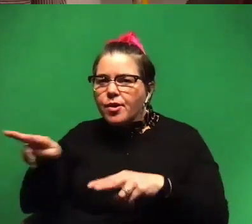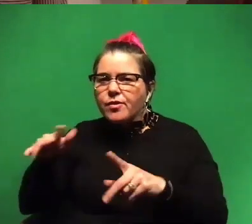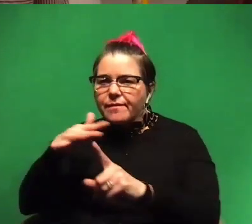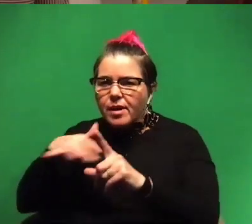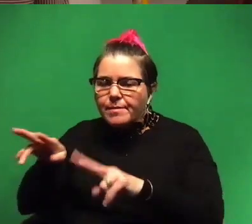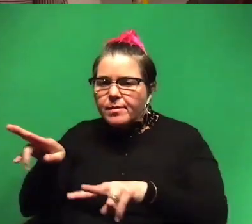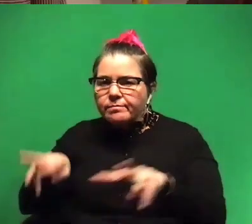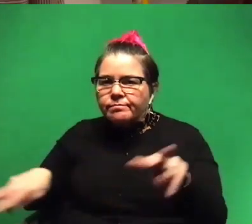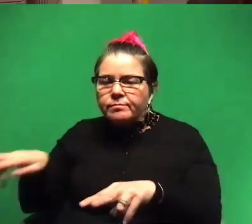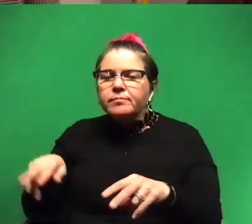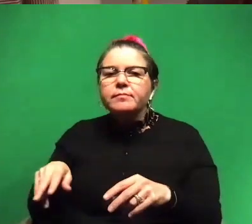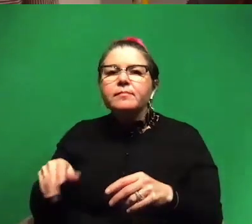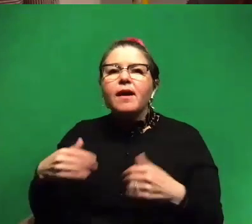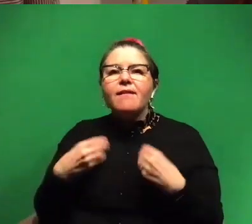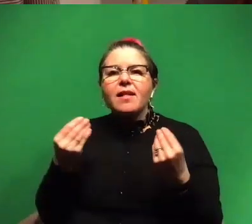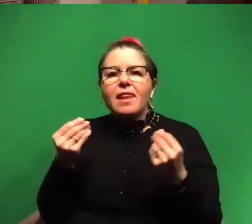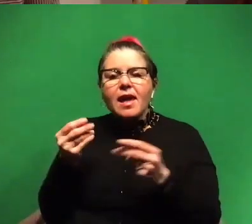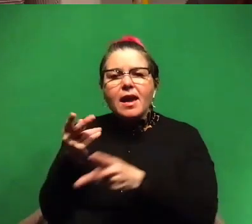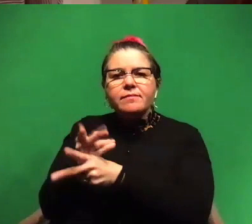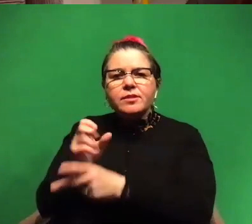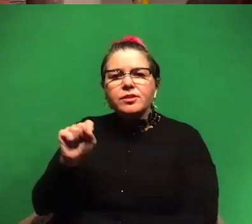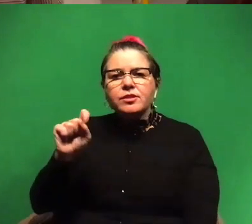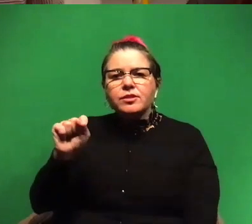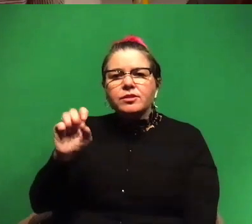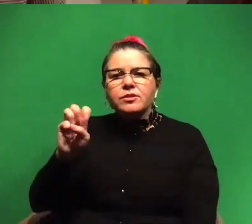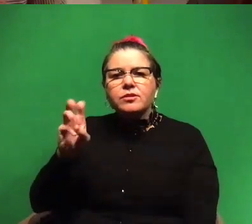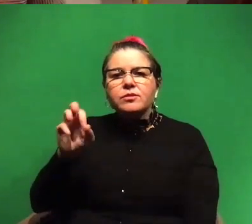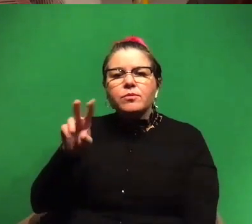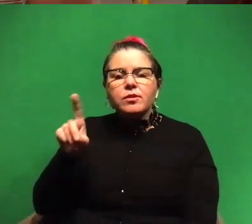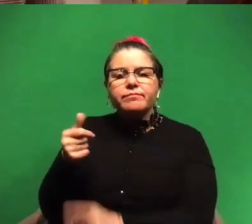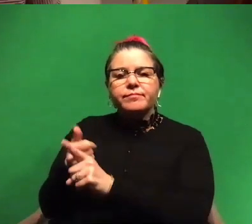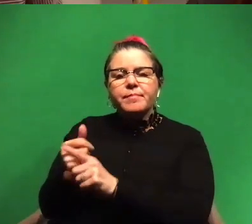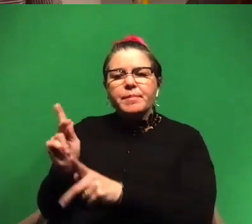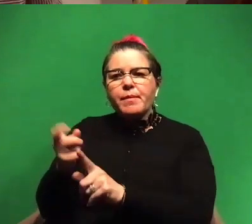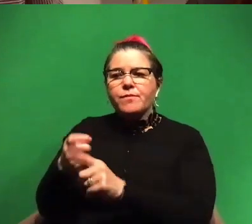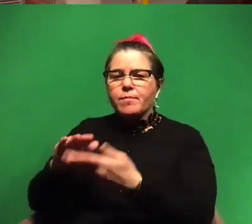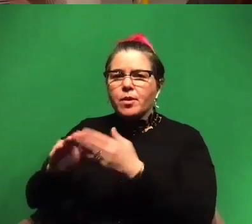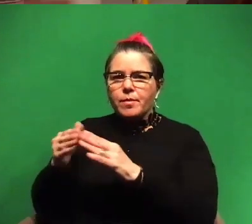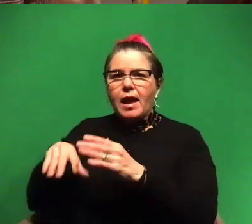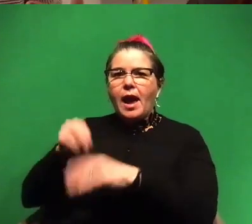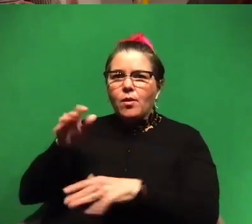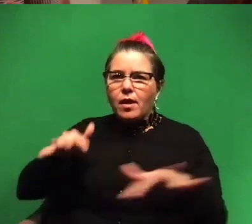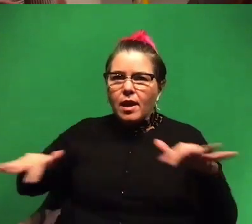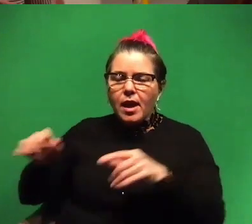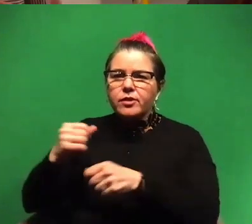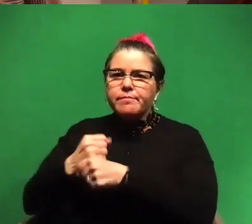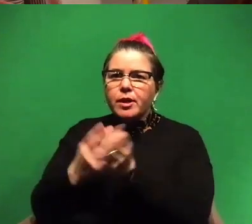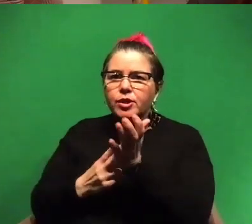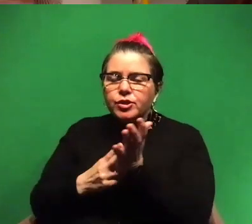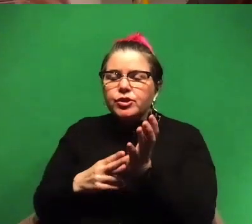monitoring. They have land stewards, so that means people who from the community who are out on the land just making sure